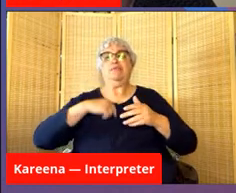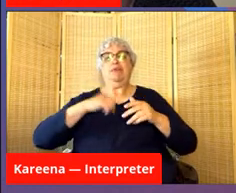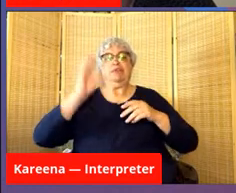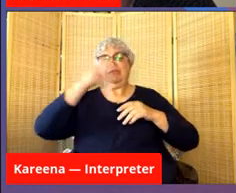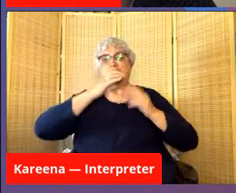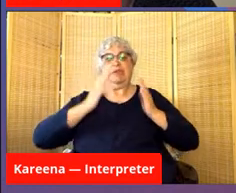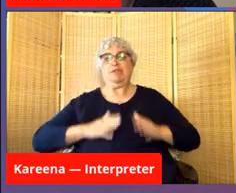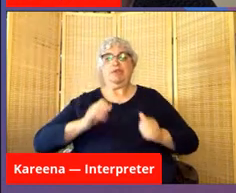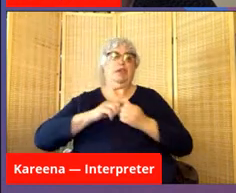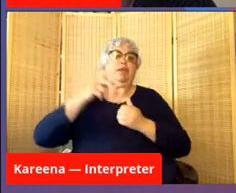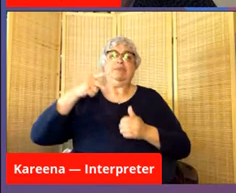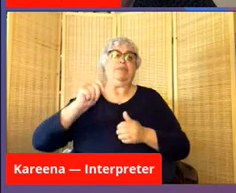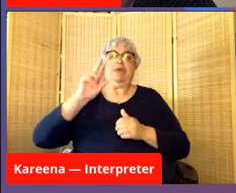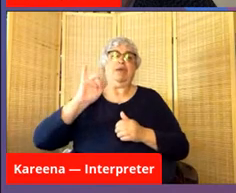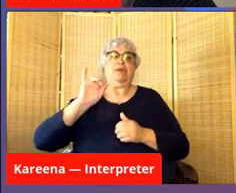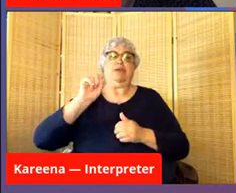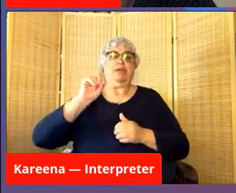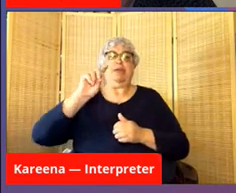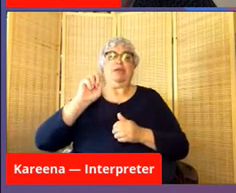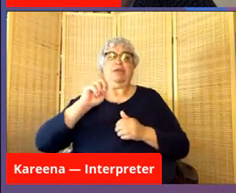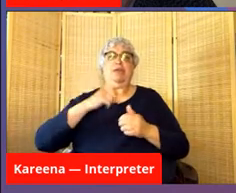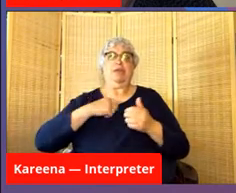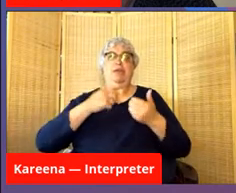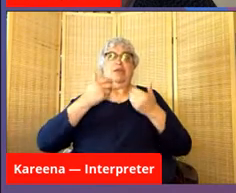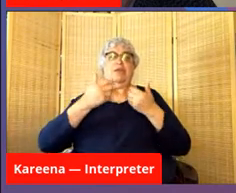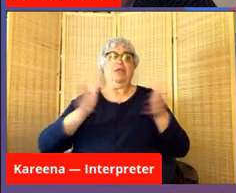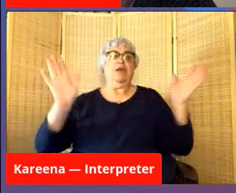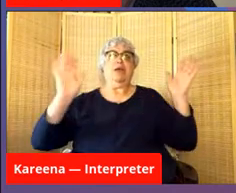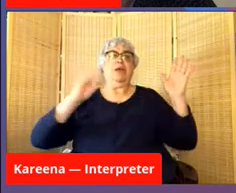paradise, all lost in a